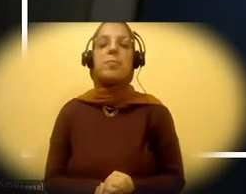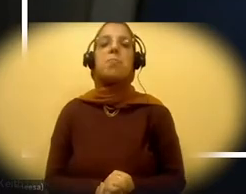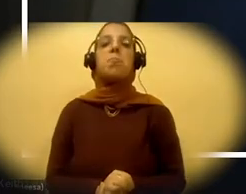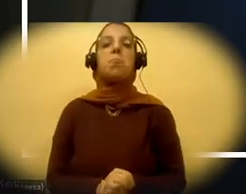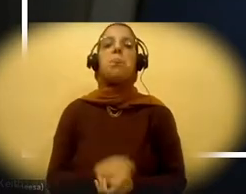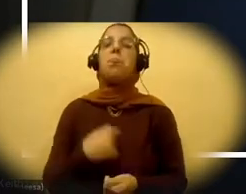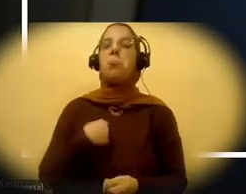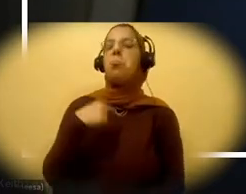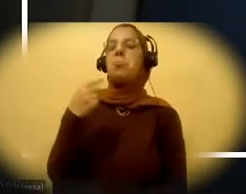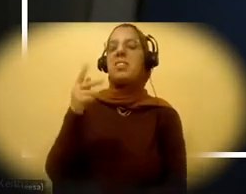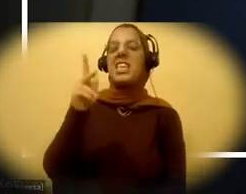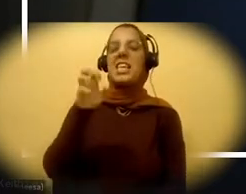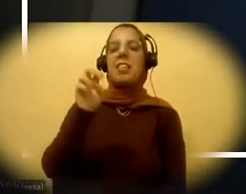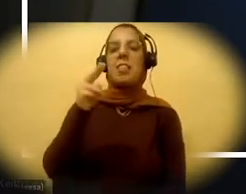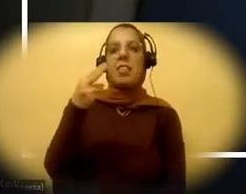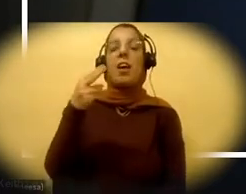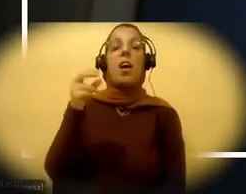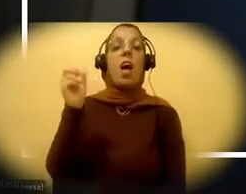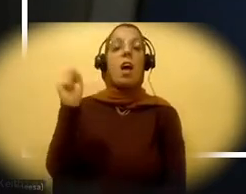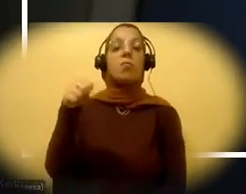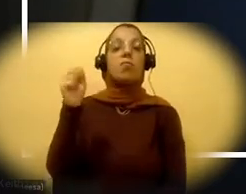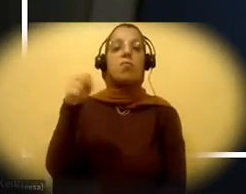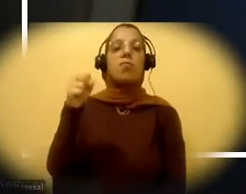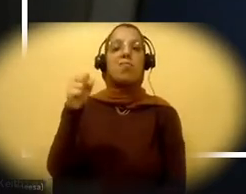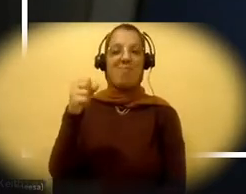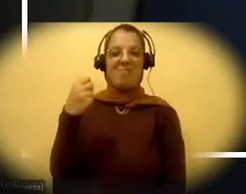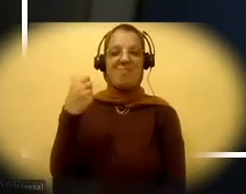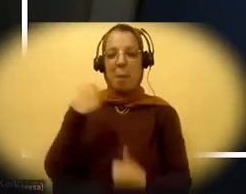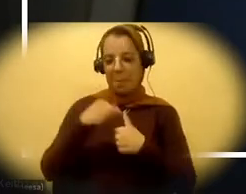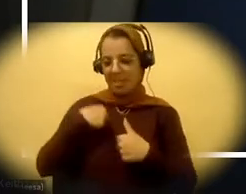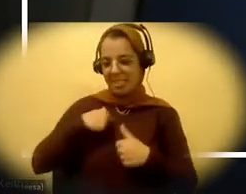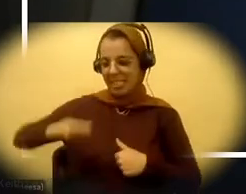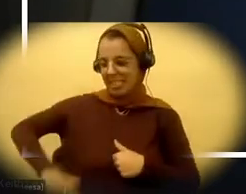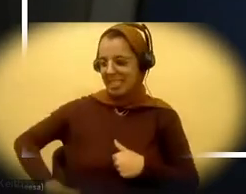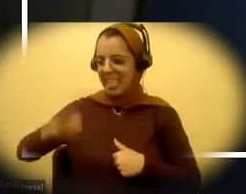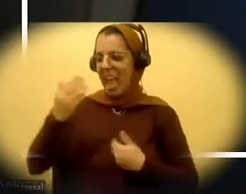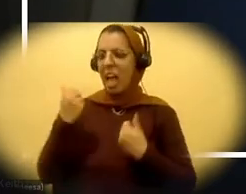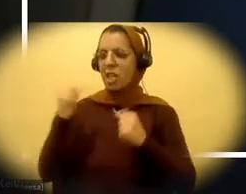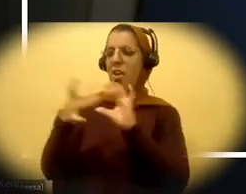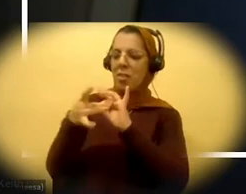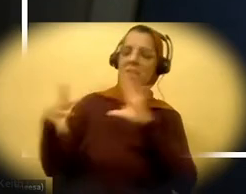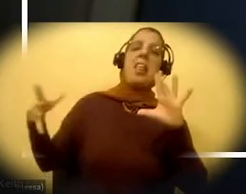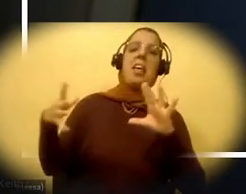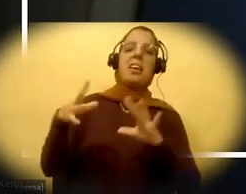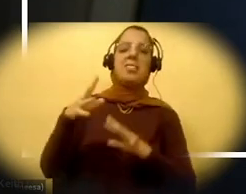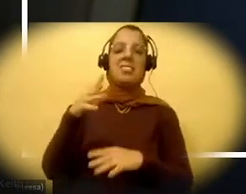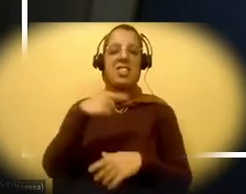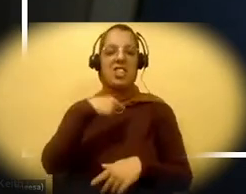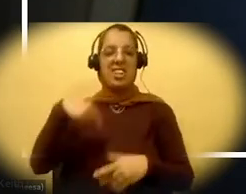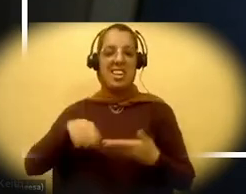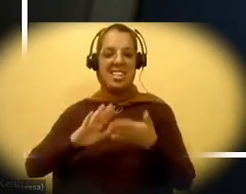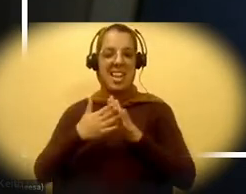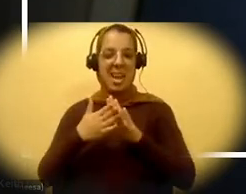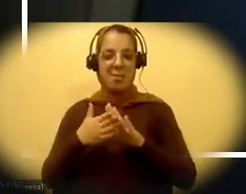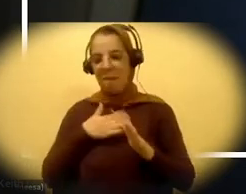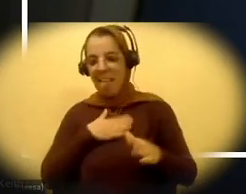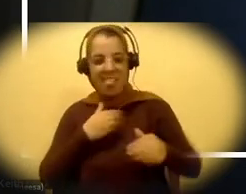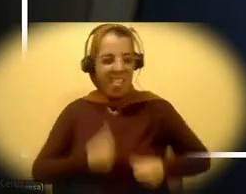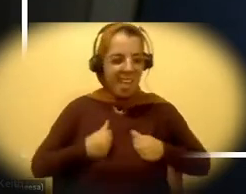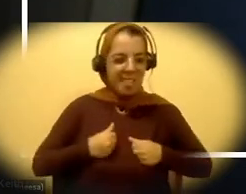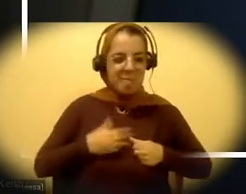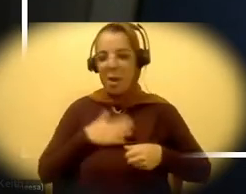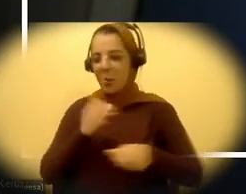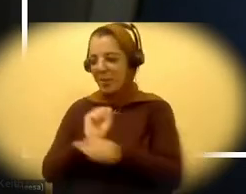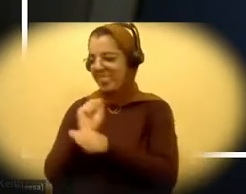didn't. I was trying to get away from it for a long time in my life and in my work, and then I